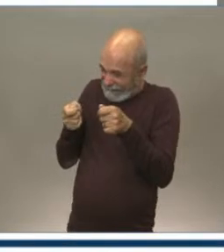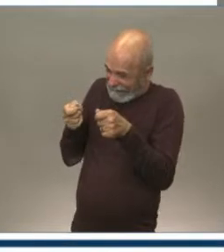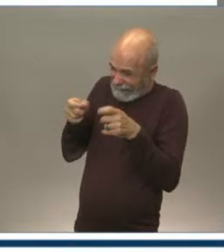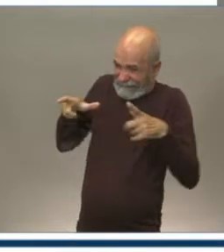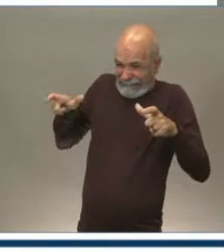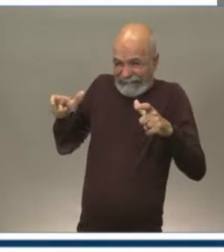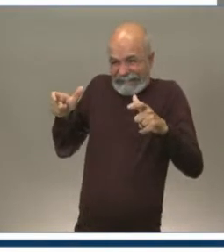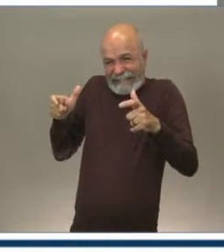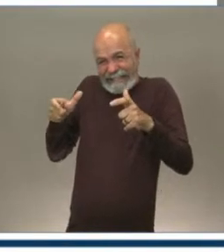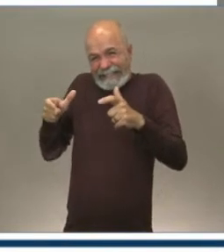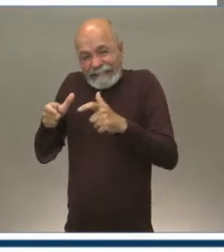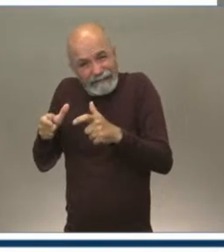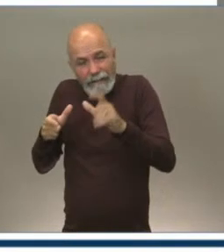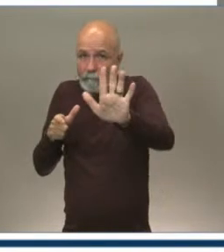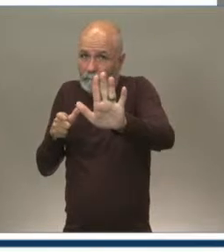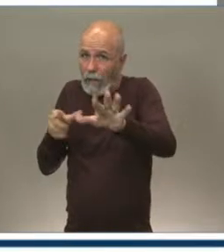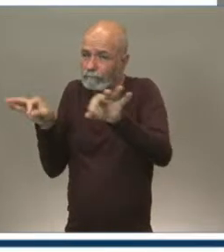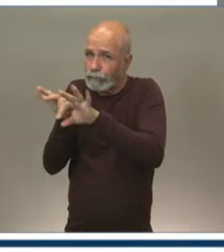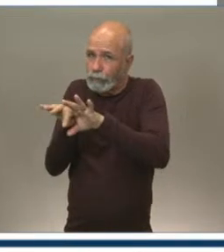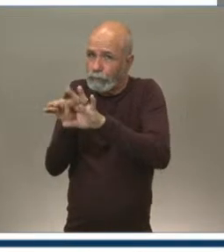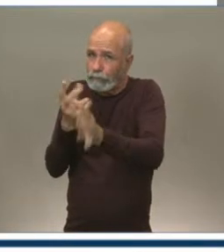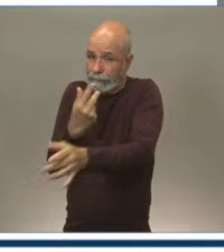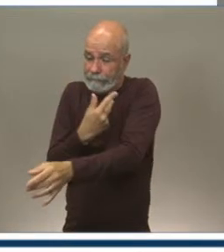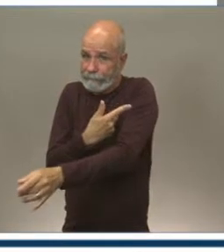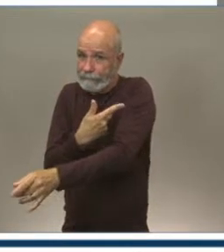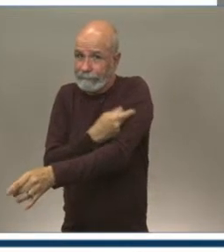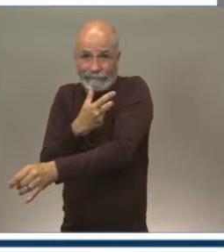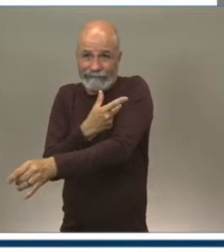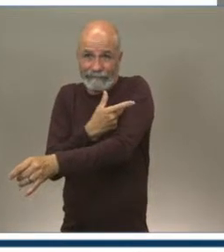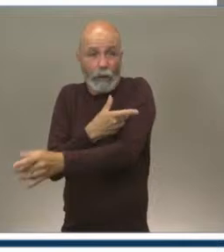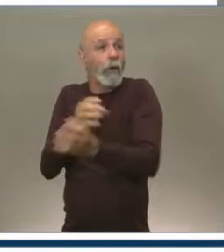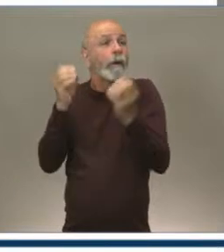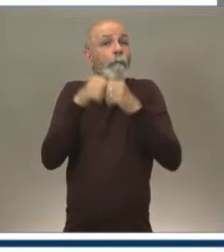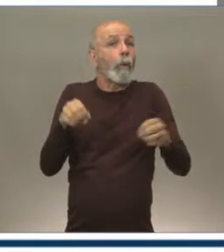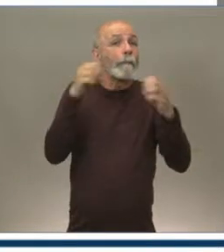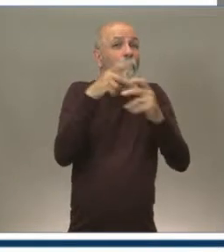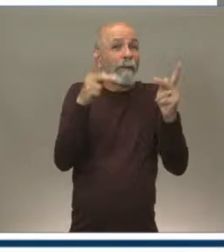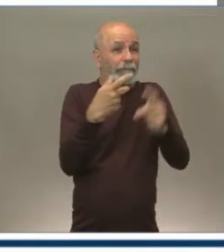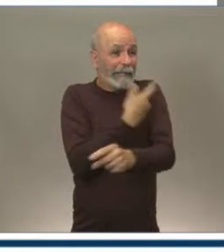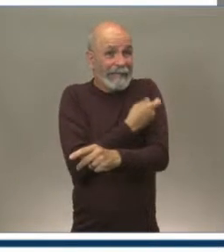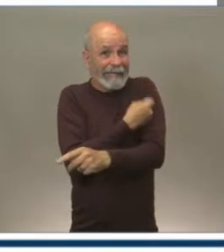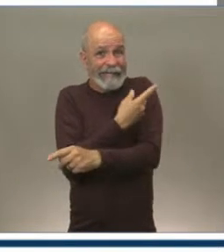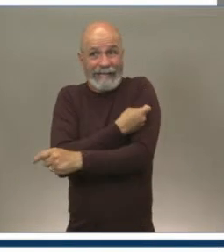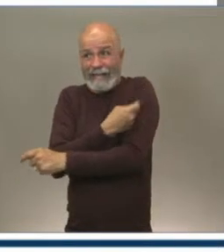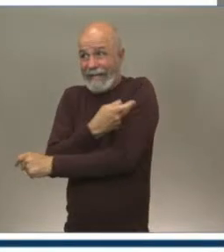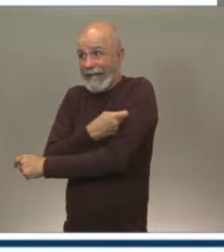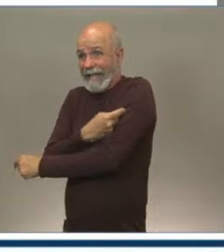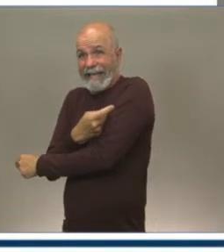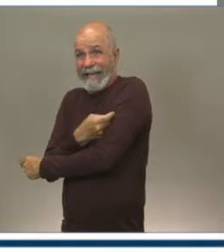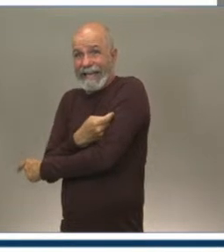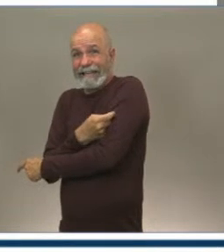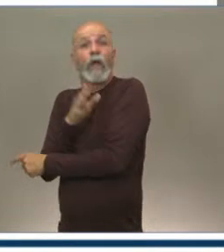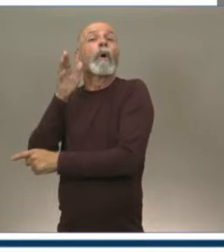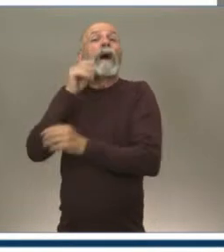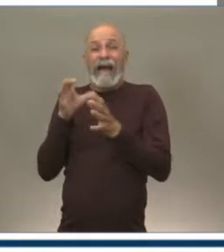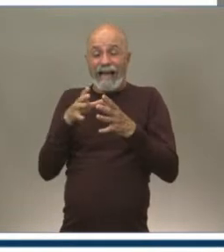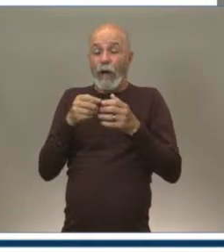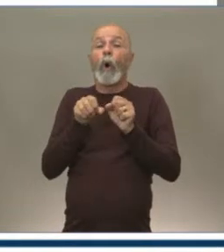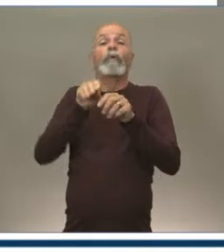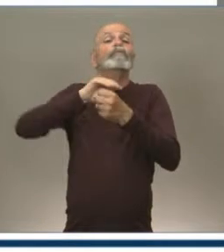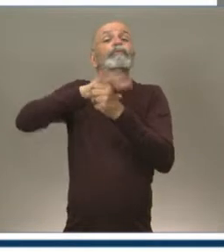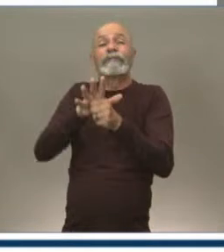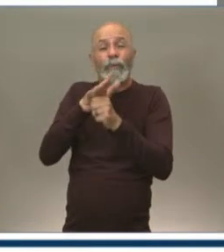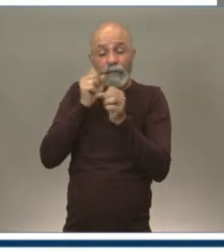vaccination. Once we get a much higher rate of vaccine coverage, it then starts to reduce the ability of the virus to spread